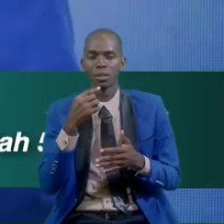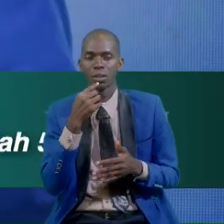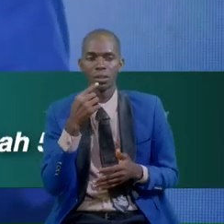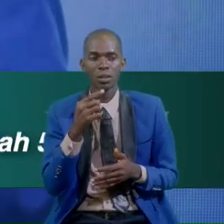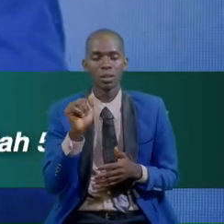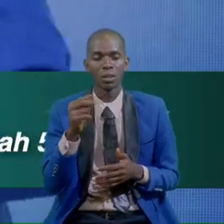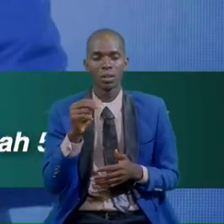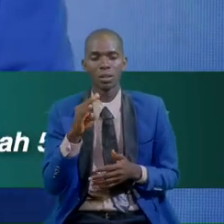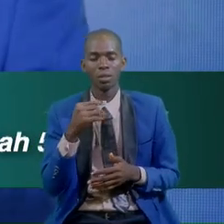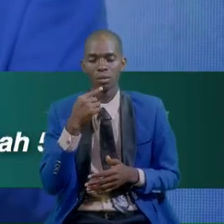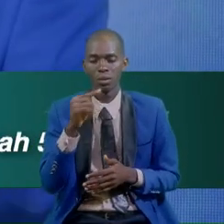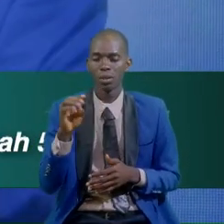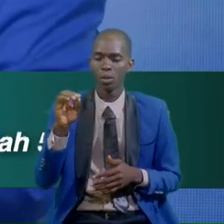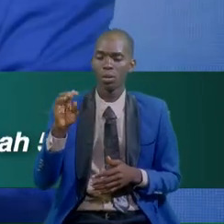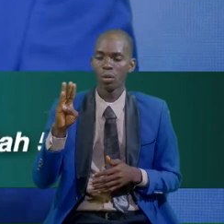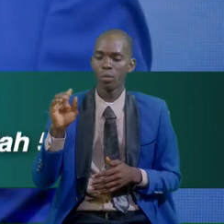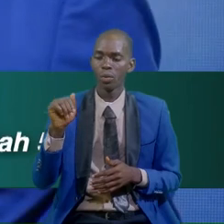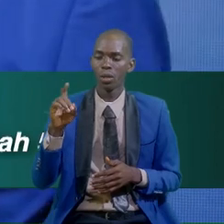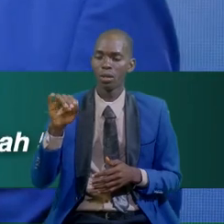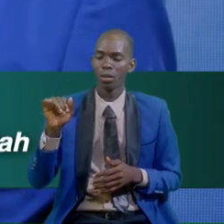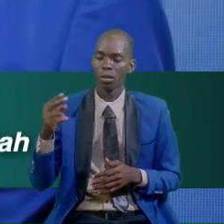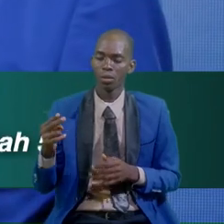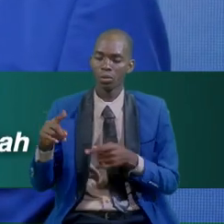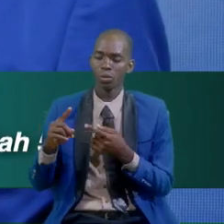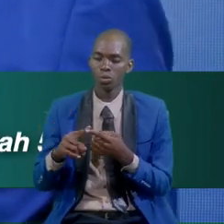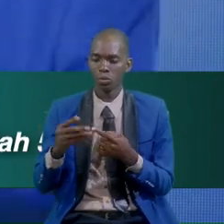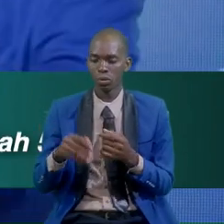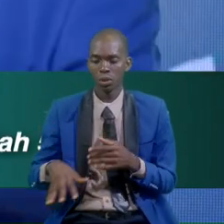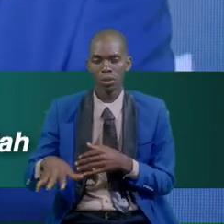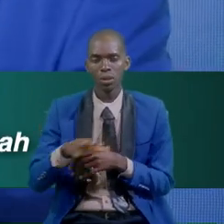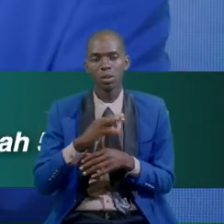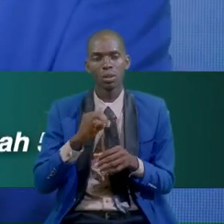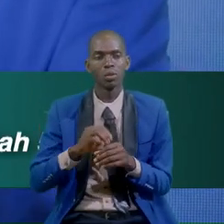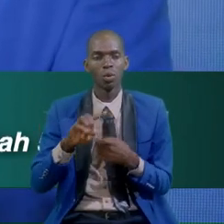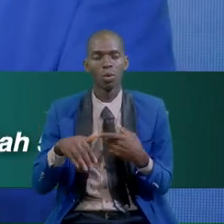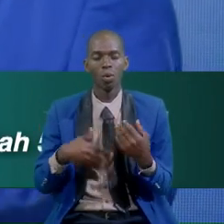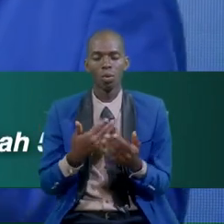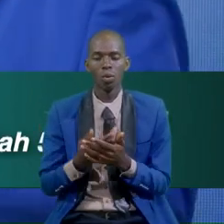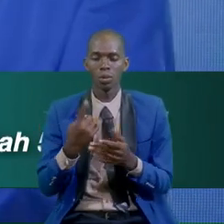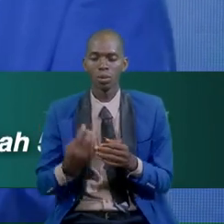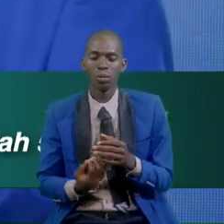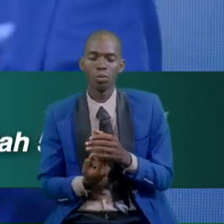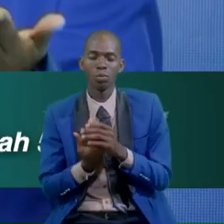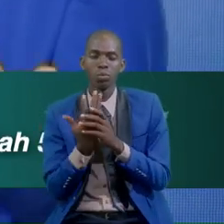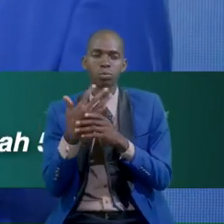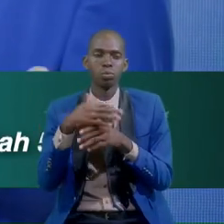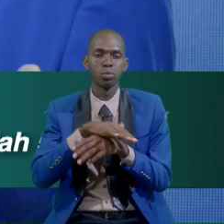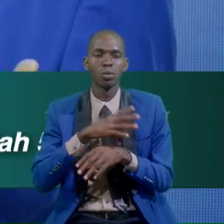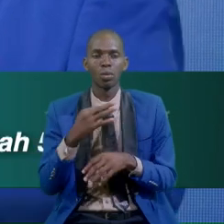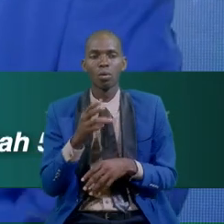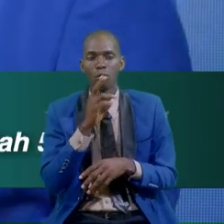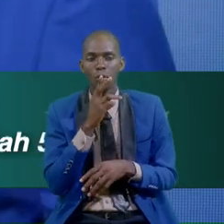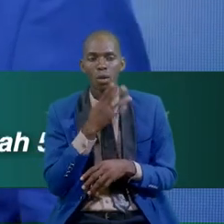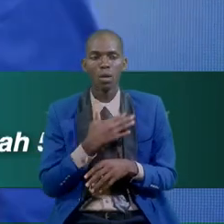the land, unto all the fountains of water, and unto all the brooks,